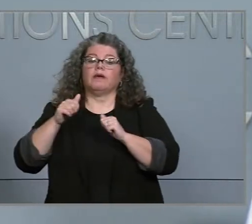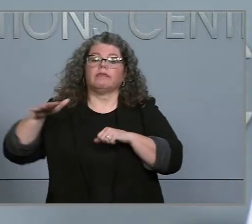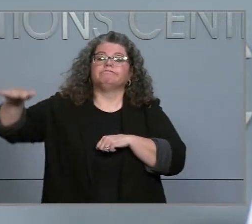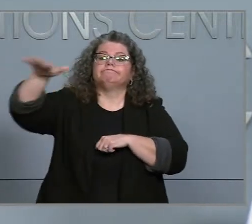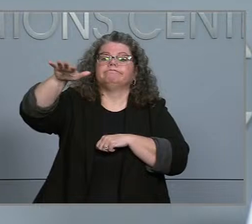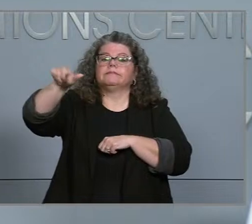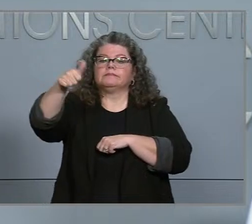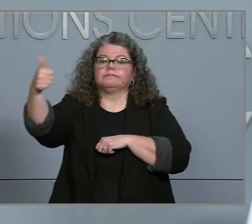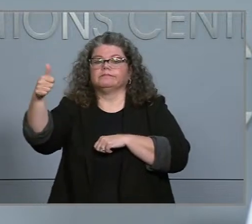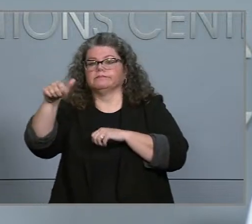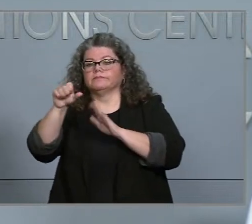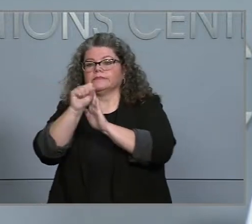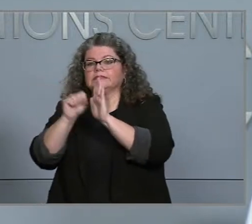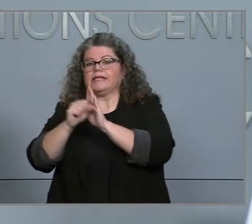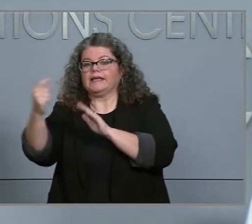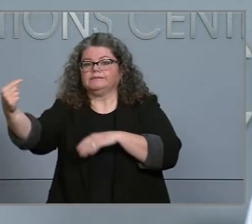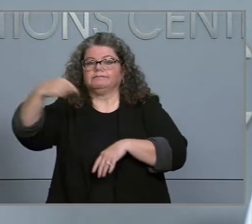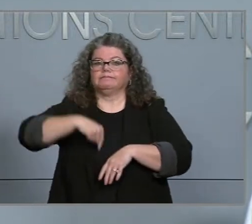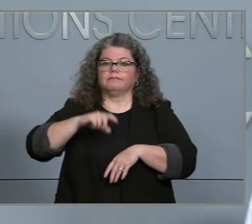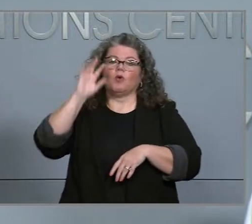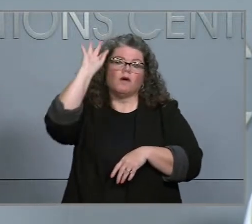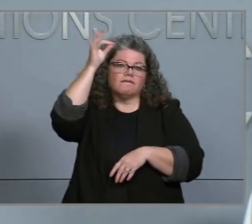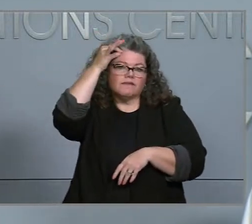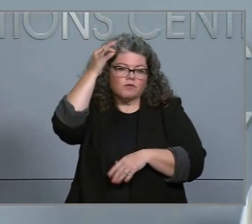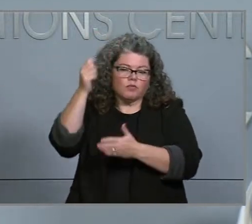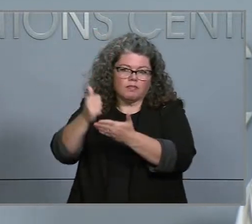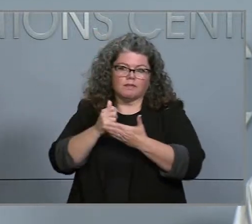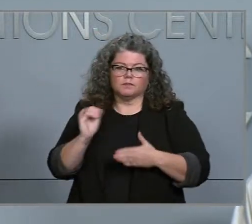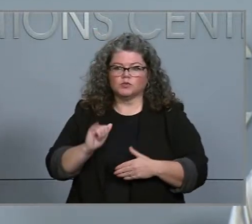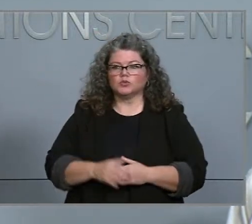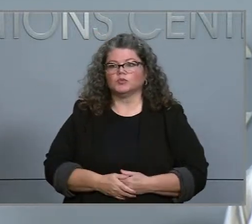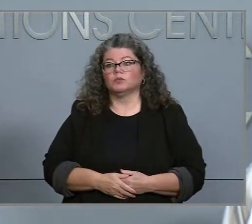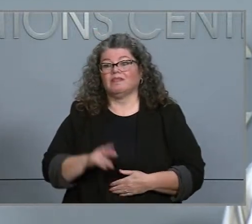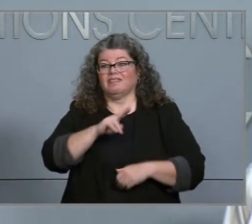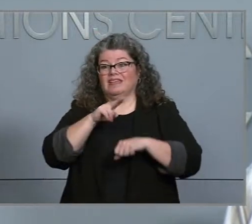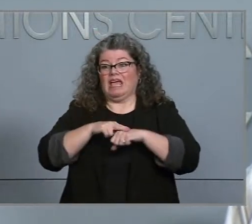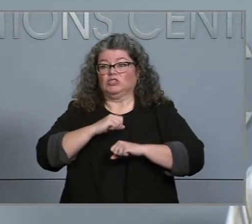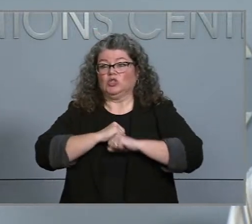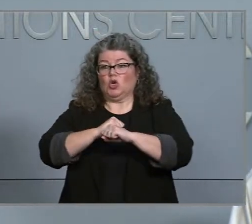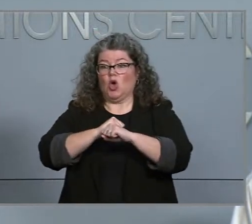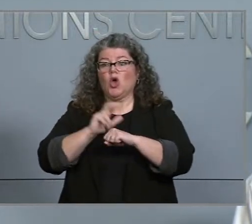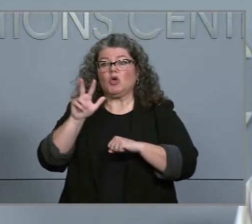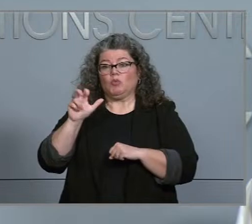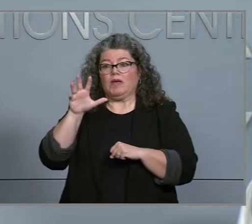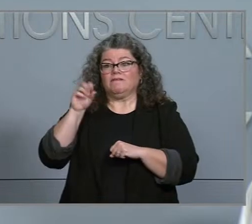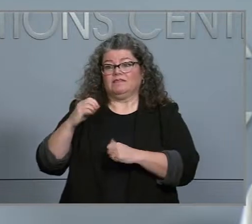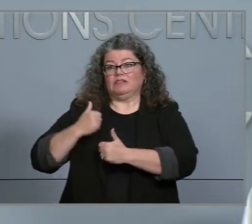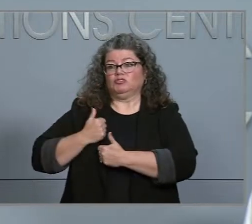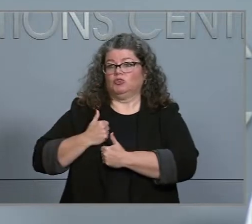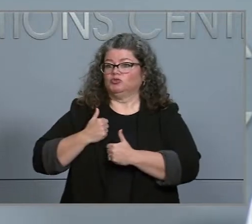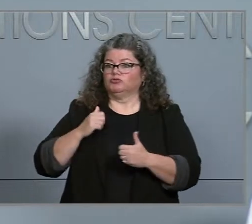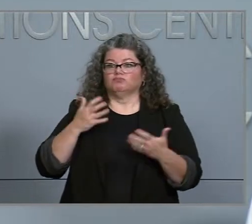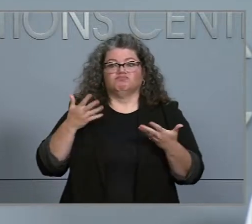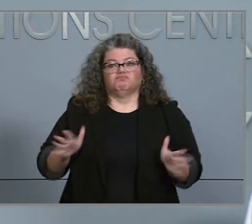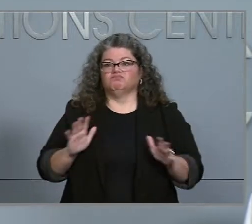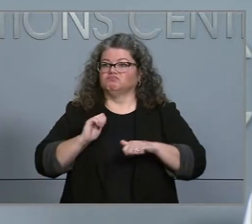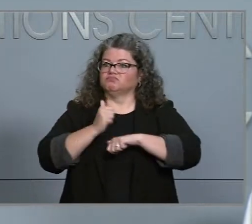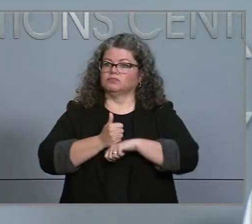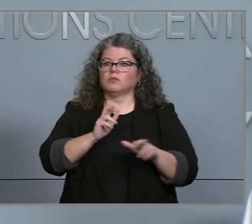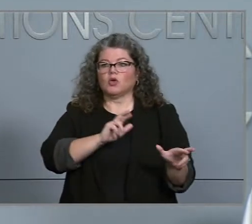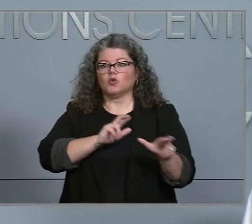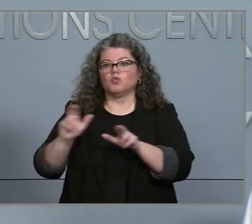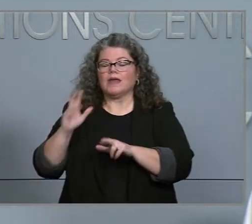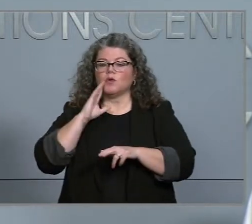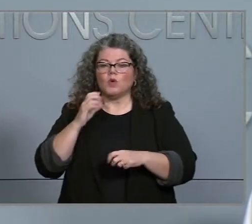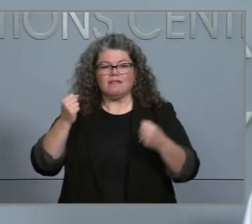federal government. The North Carolina National Guard has deployed over 350 soldiers with high clearance vehicles and other equipment